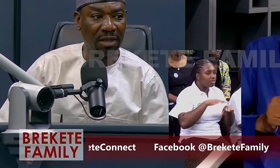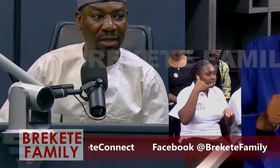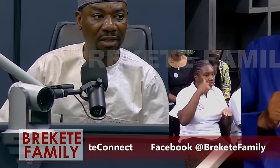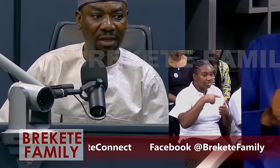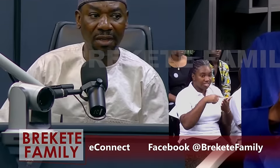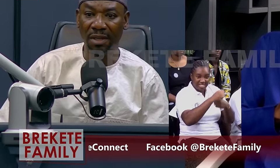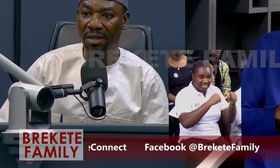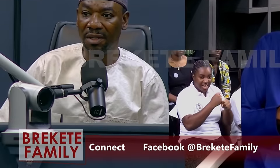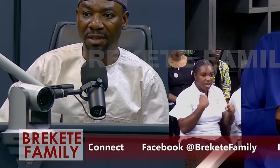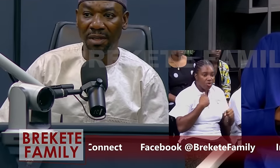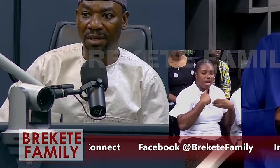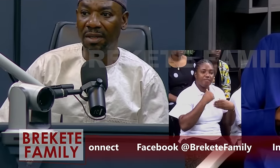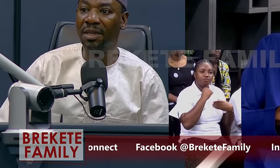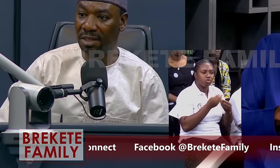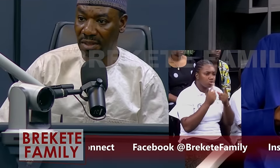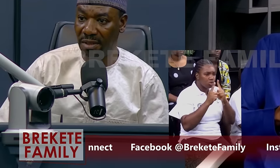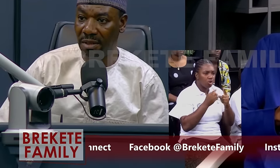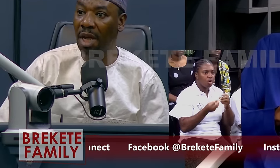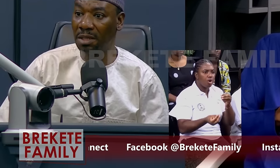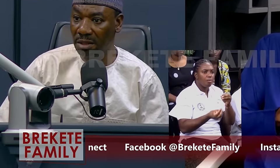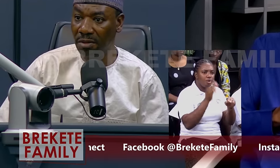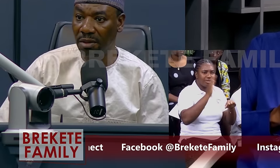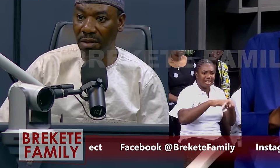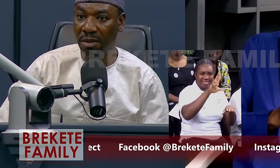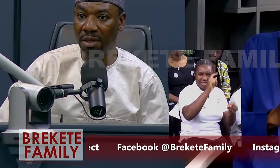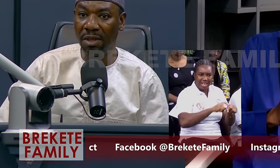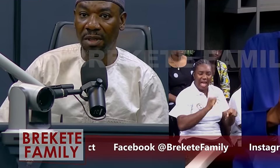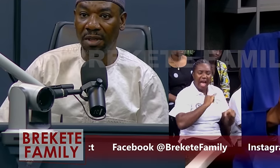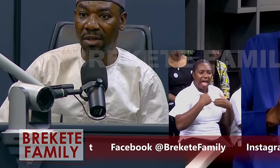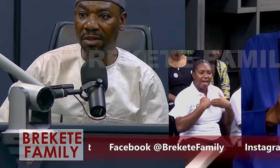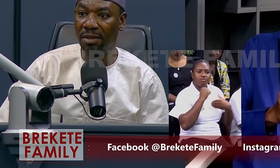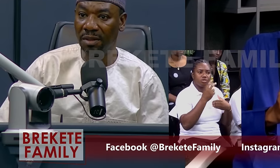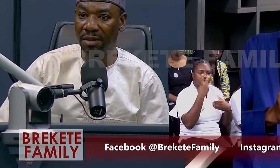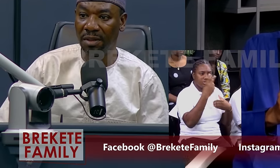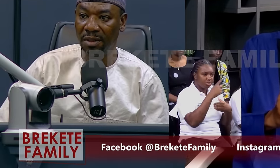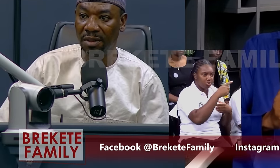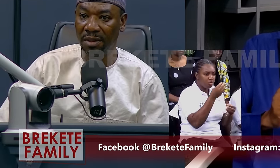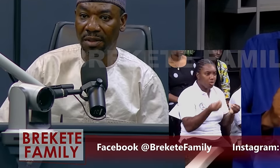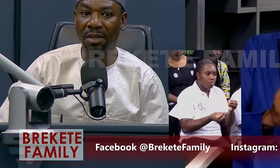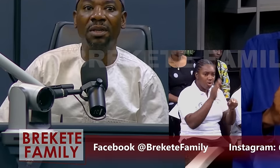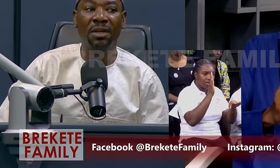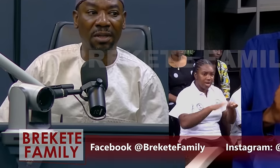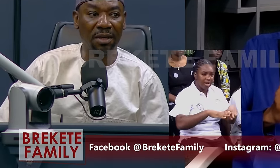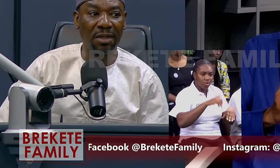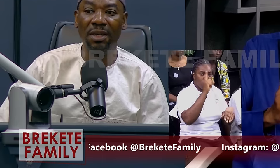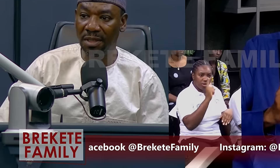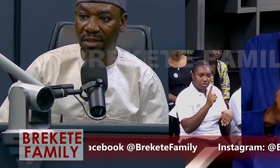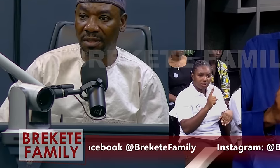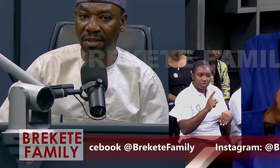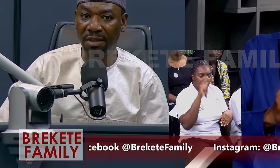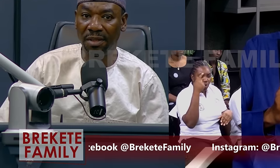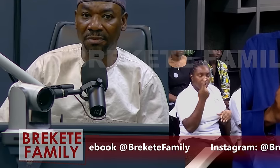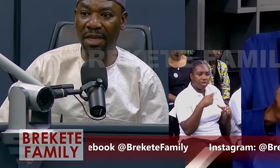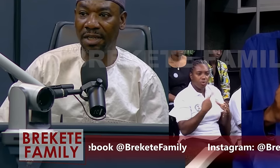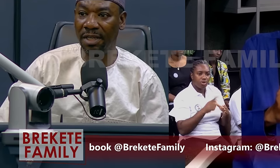This year, we have not talked more than 3 times. Yes. Yes. I have not even seen you more than once. Apart from when you get to call me on, you